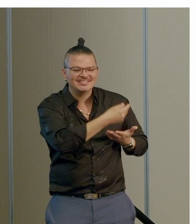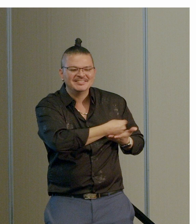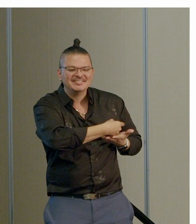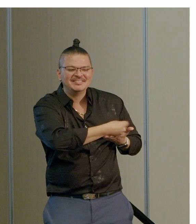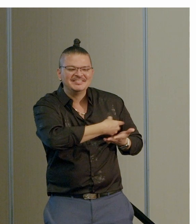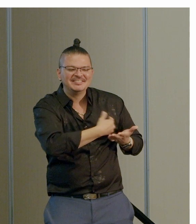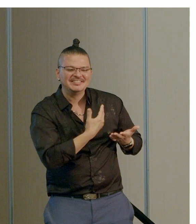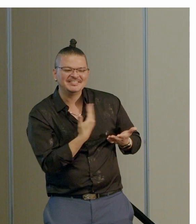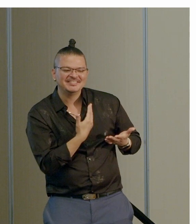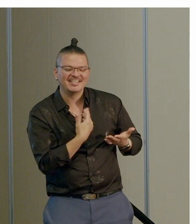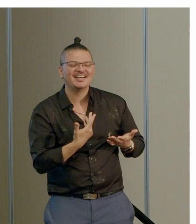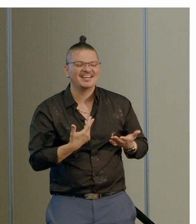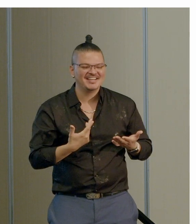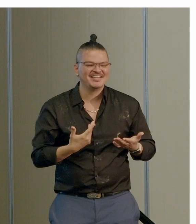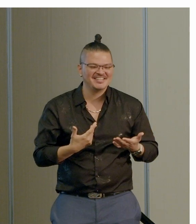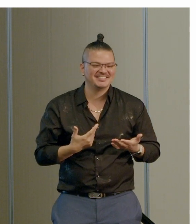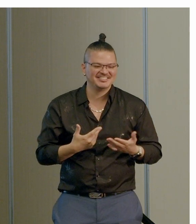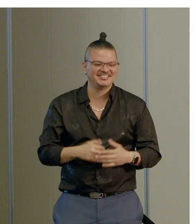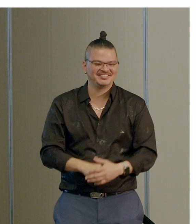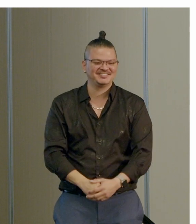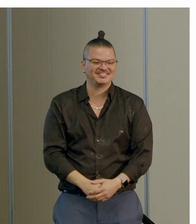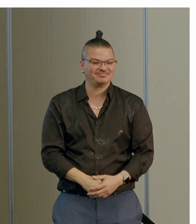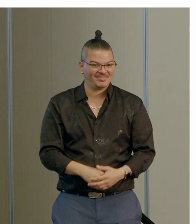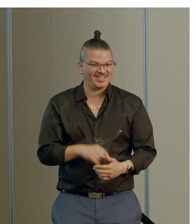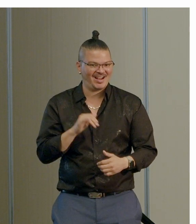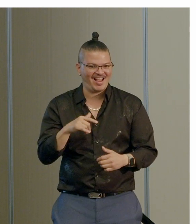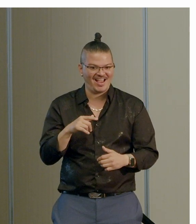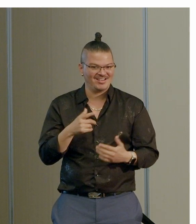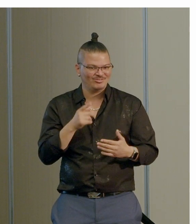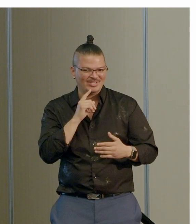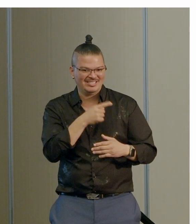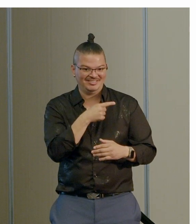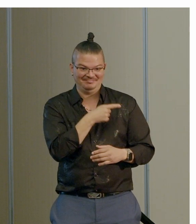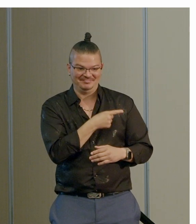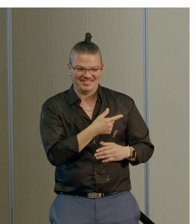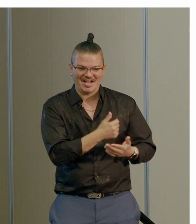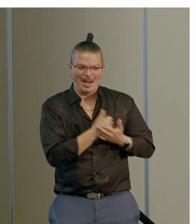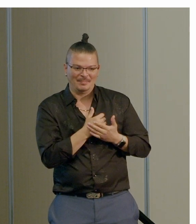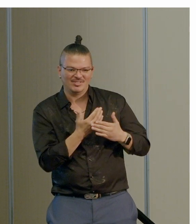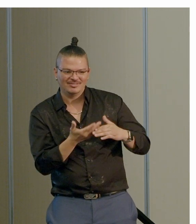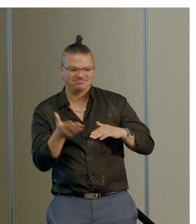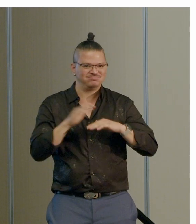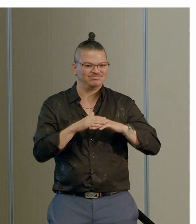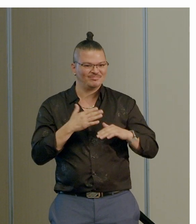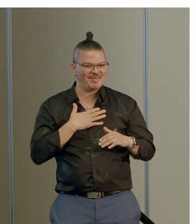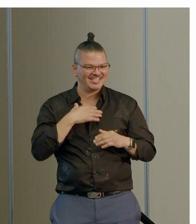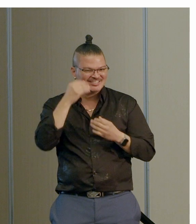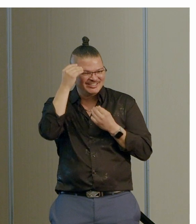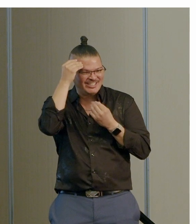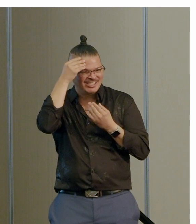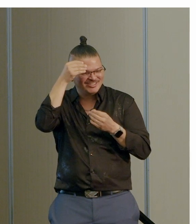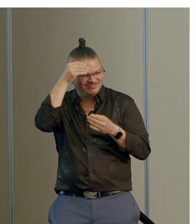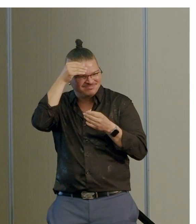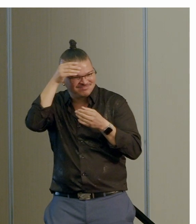She's done a lot to further my knowledge and to further my